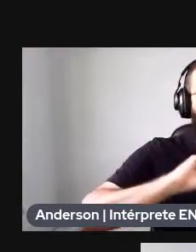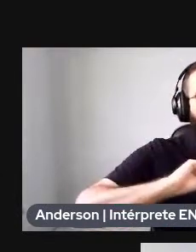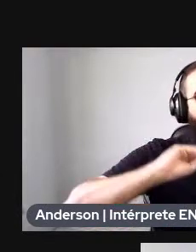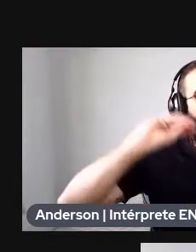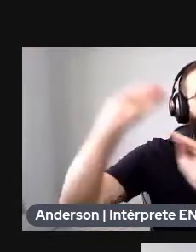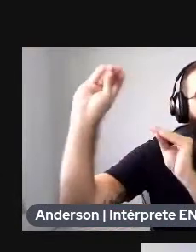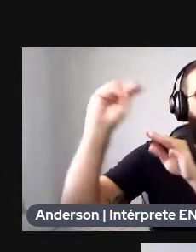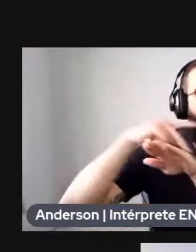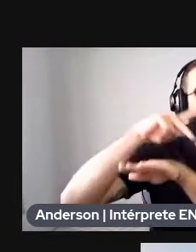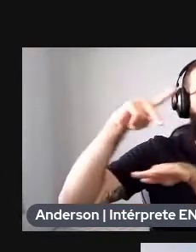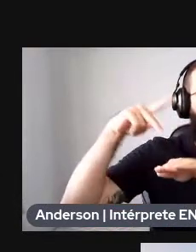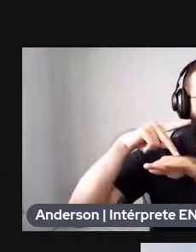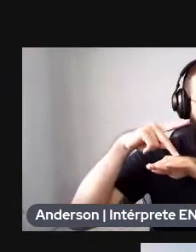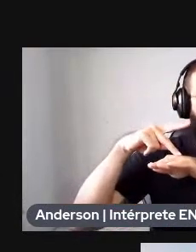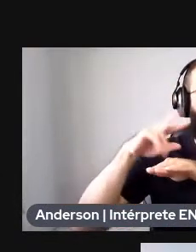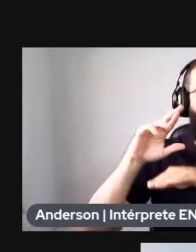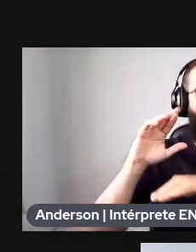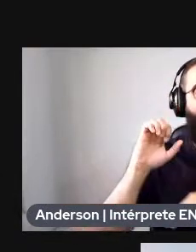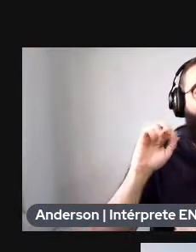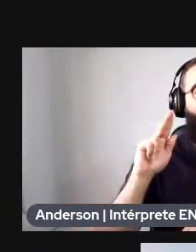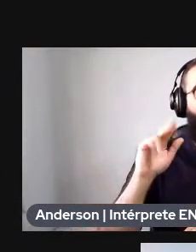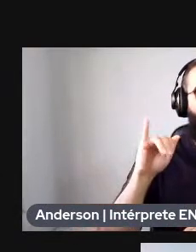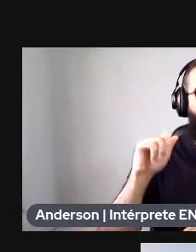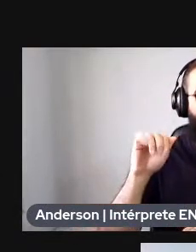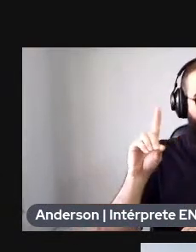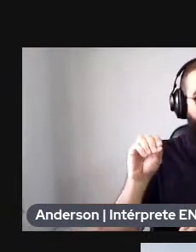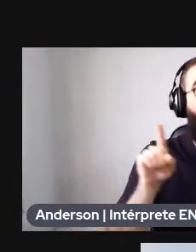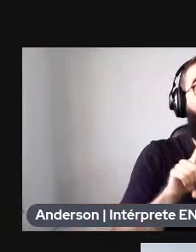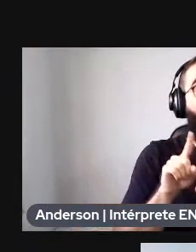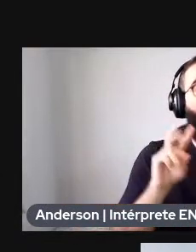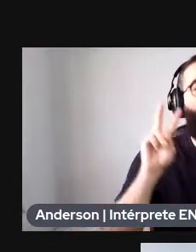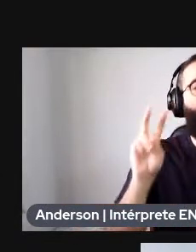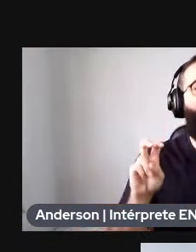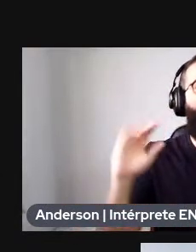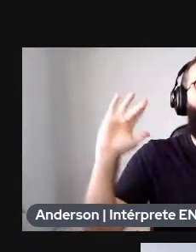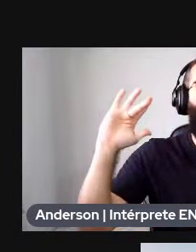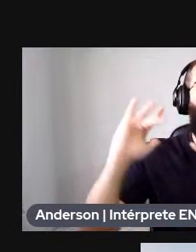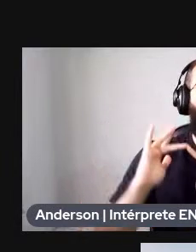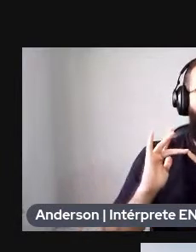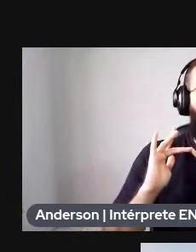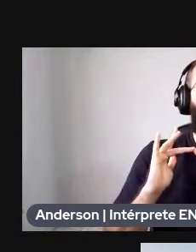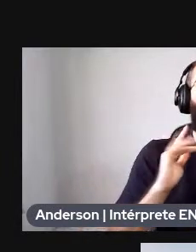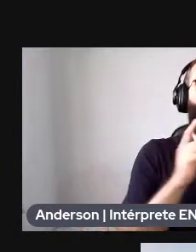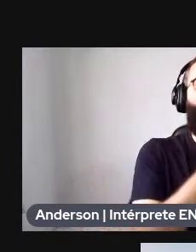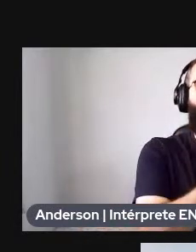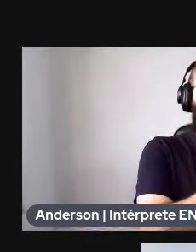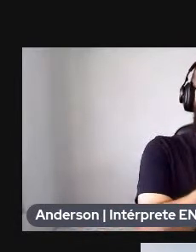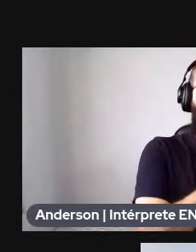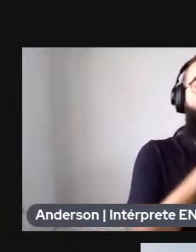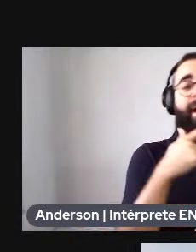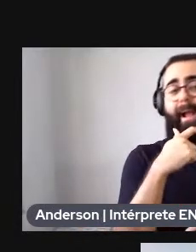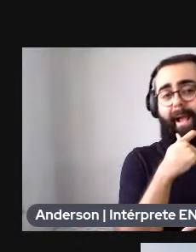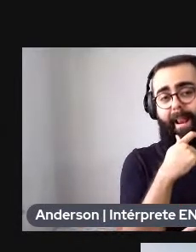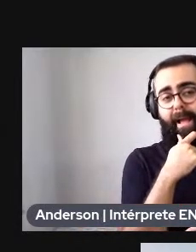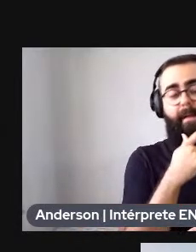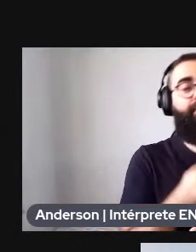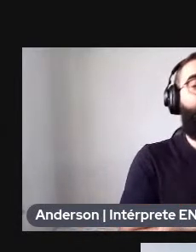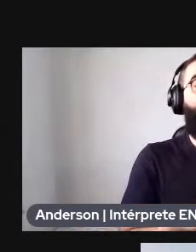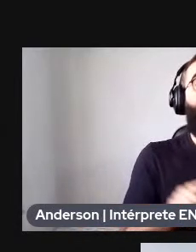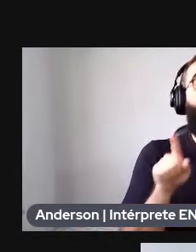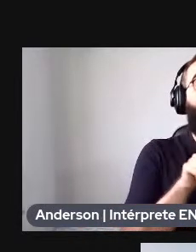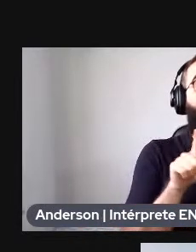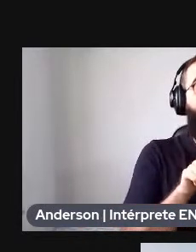group Crossing the Border Between English and Spanish, and the Ghent University Research Group